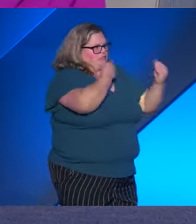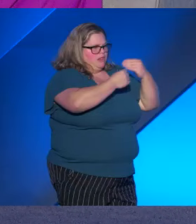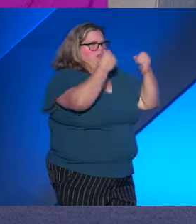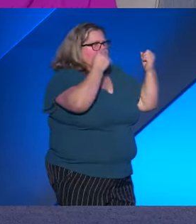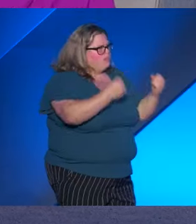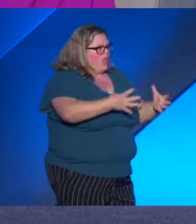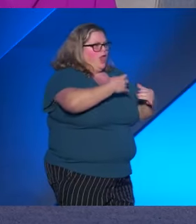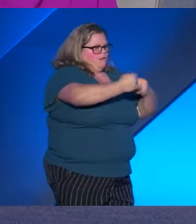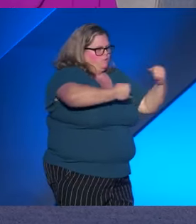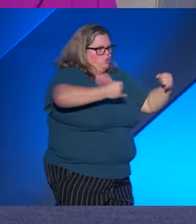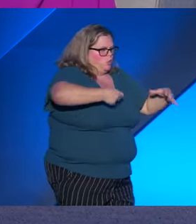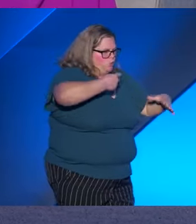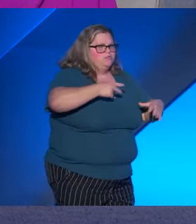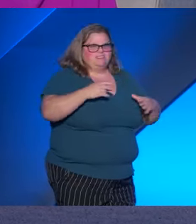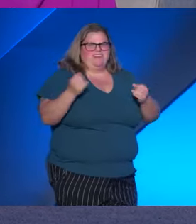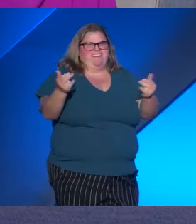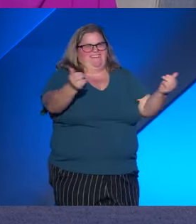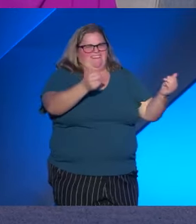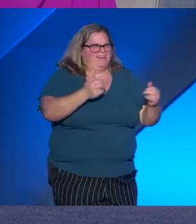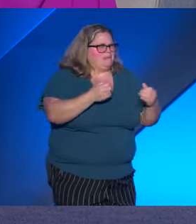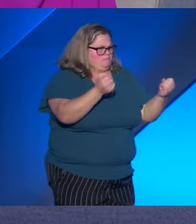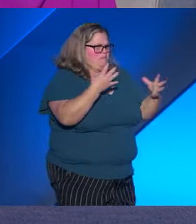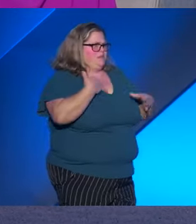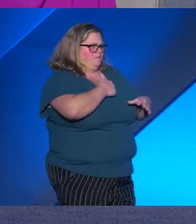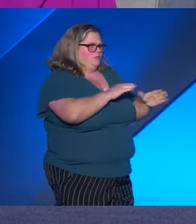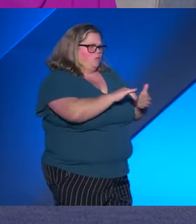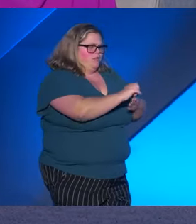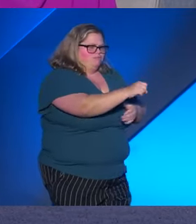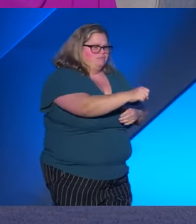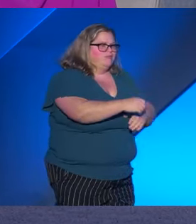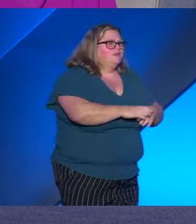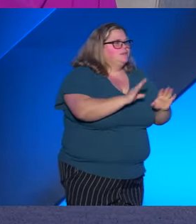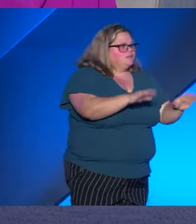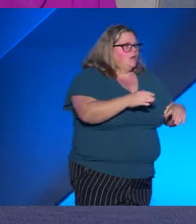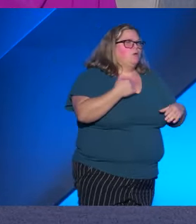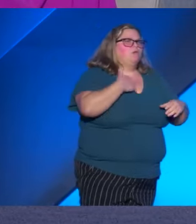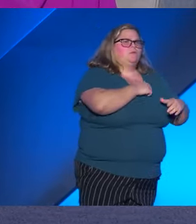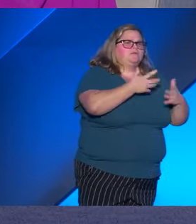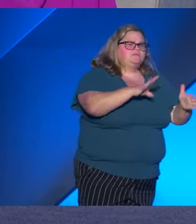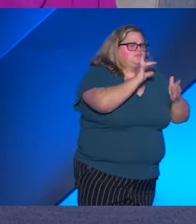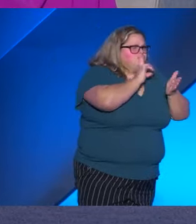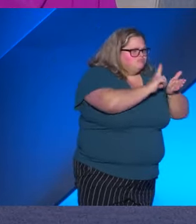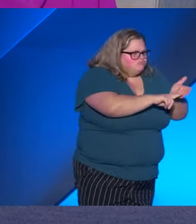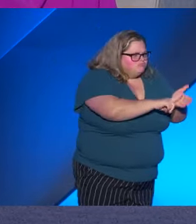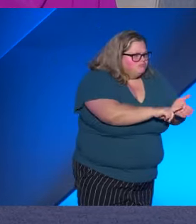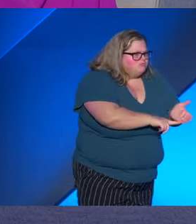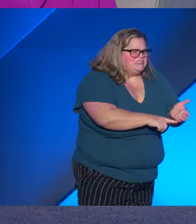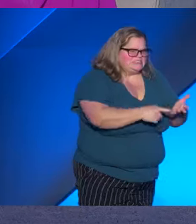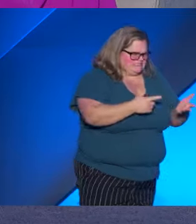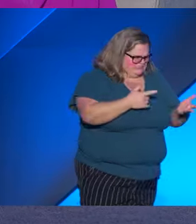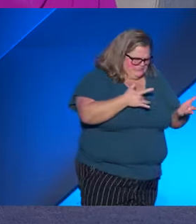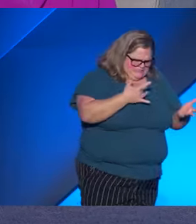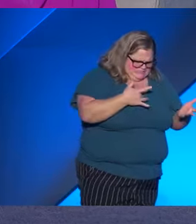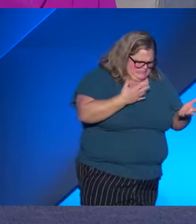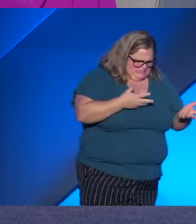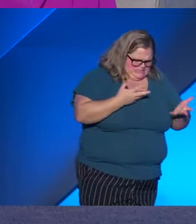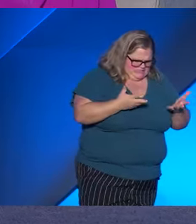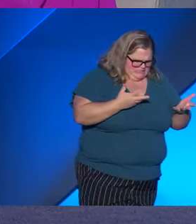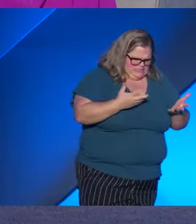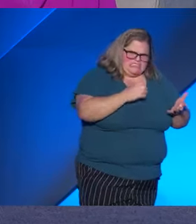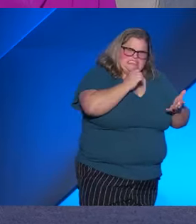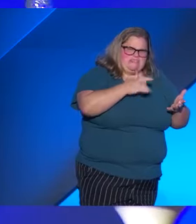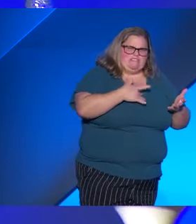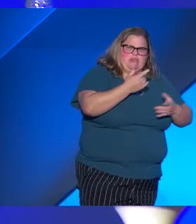Right, many of us do that. And I started to do some research around, so what was I feeling exactly? Because it didn't feel